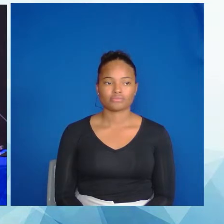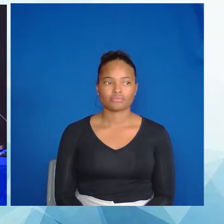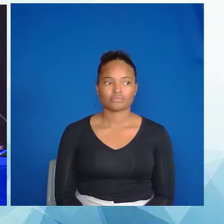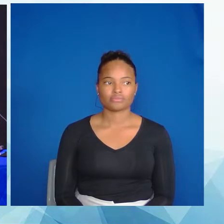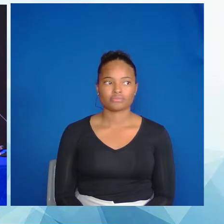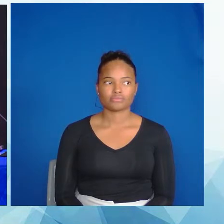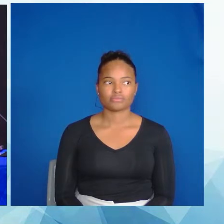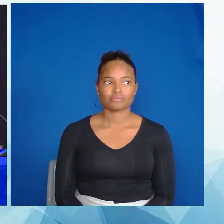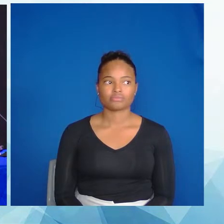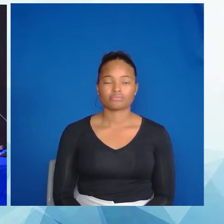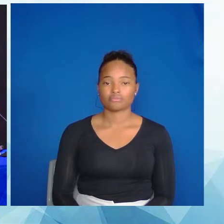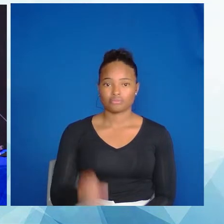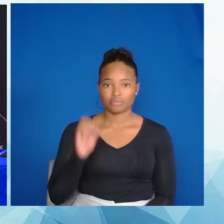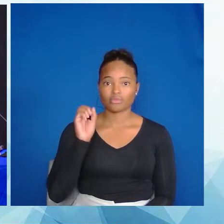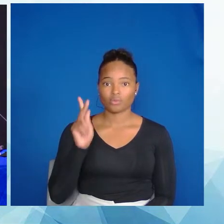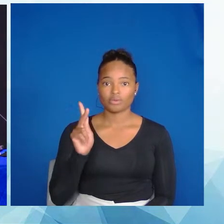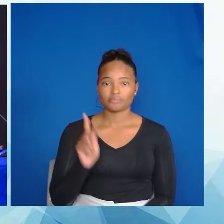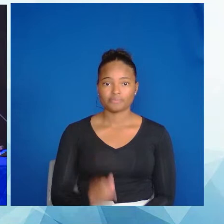Okay.